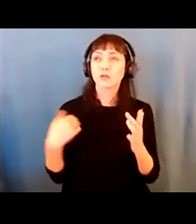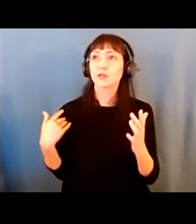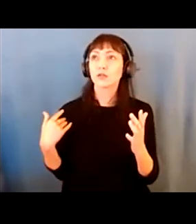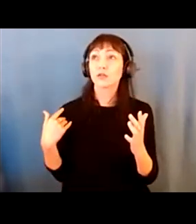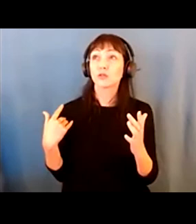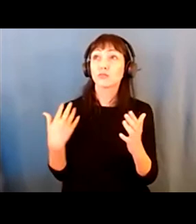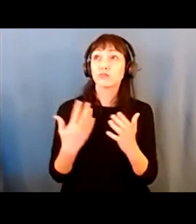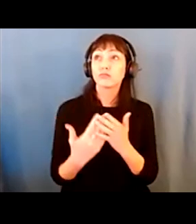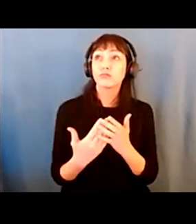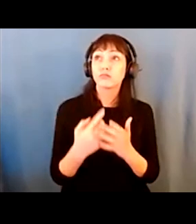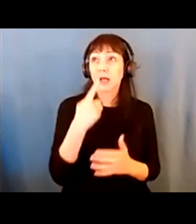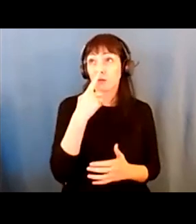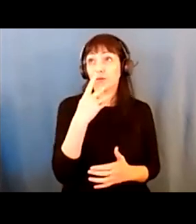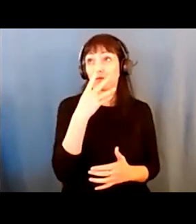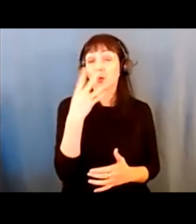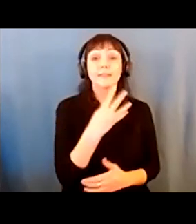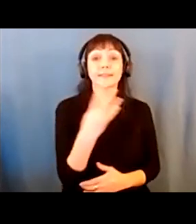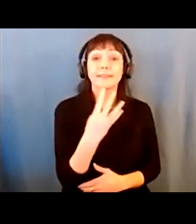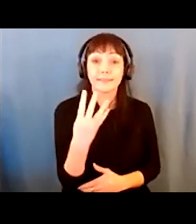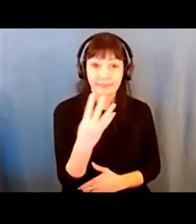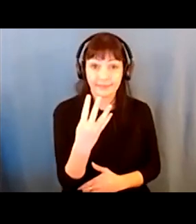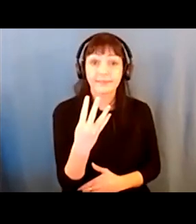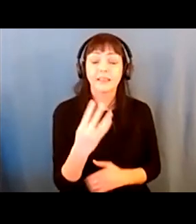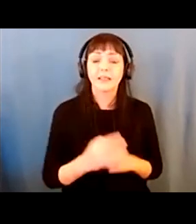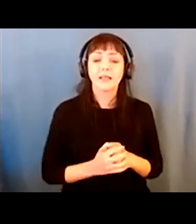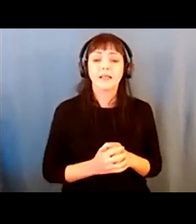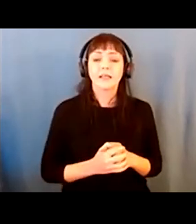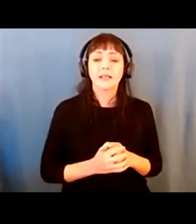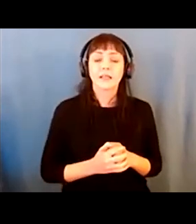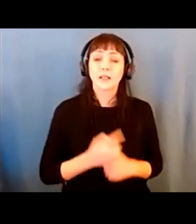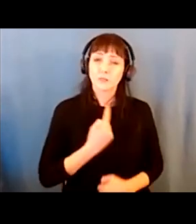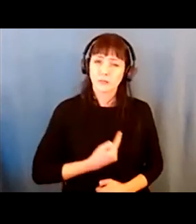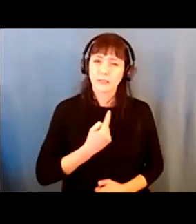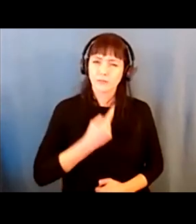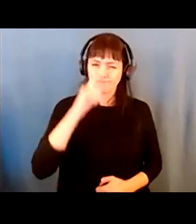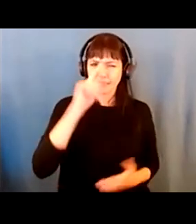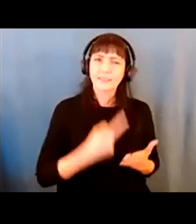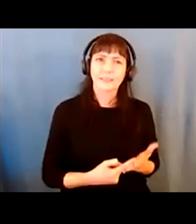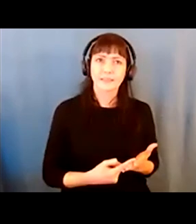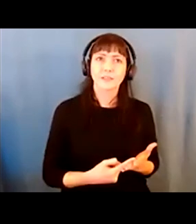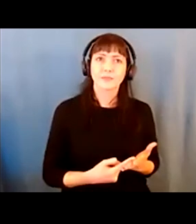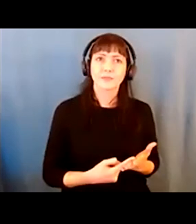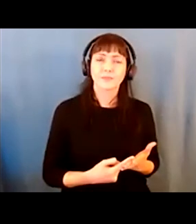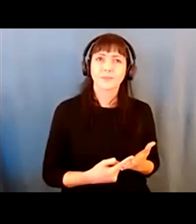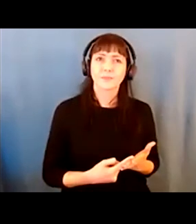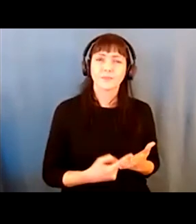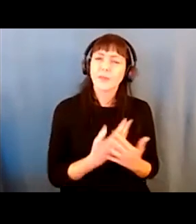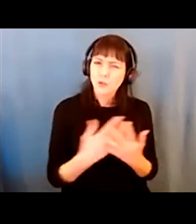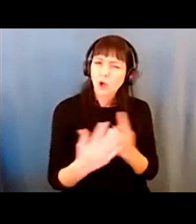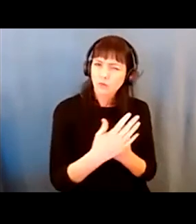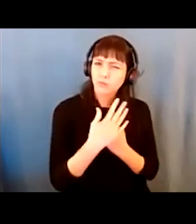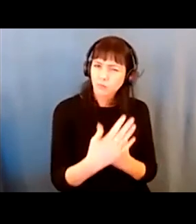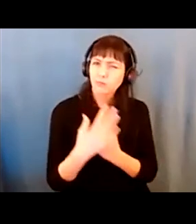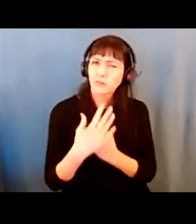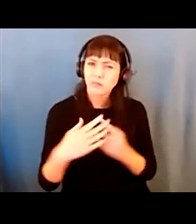It's a difficult thing, but I personally decided, I came from so many kind of oppressions of class and immigration